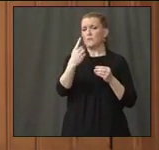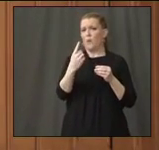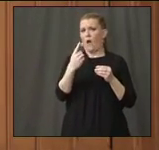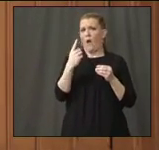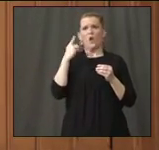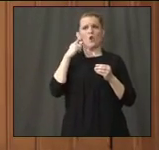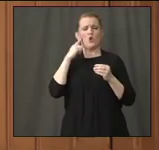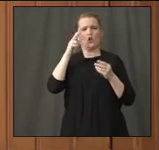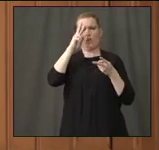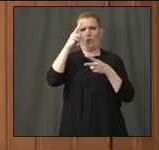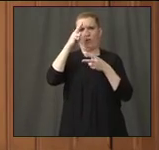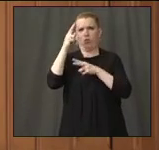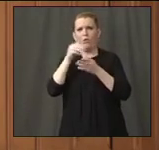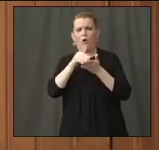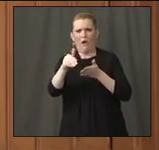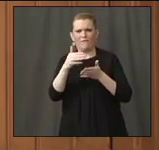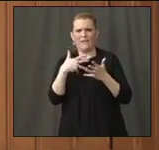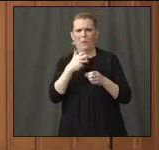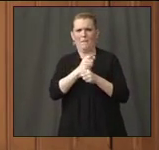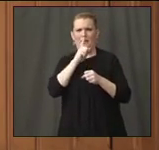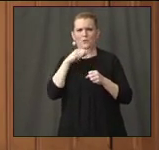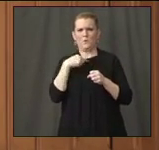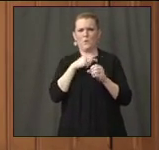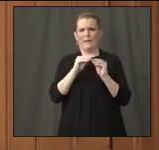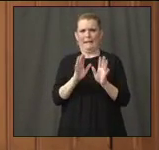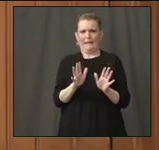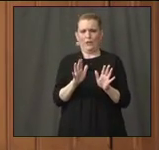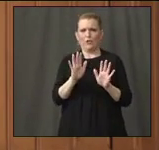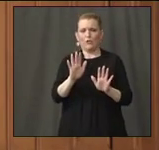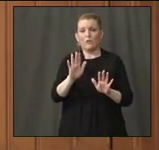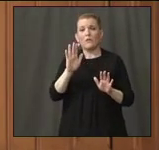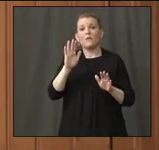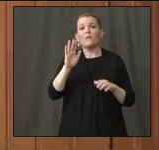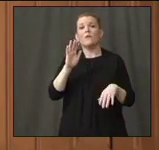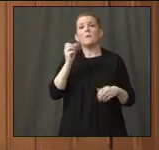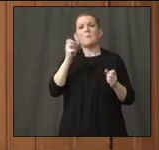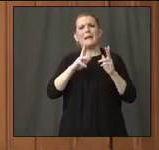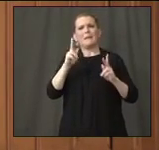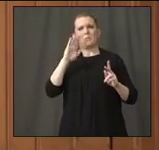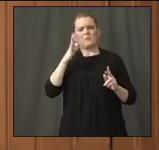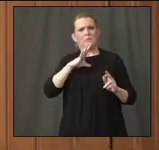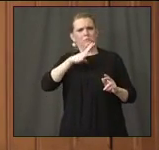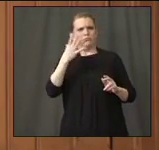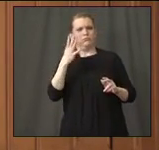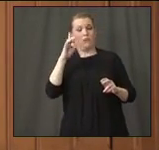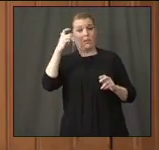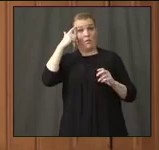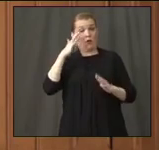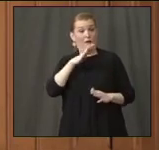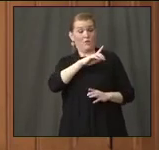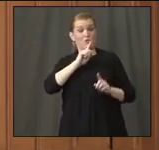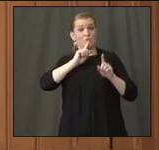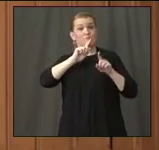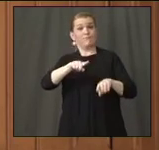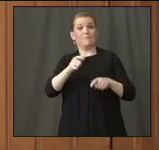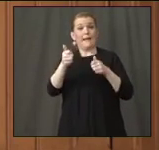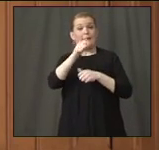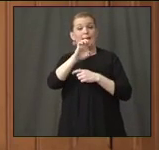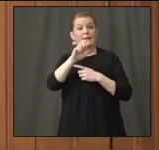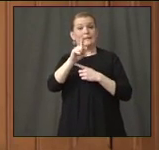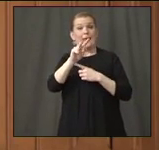is that somehow the governor's executive order around requiring people to wear face coverings when they're not able to social